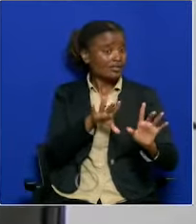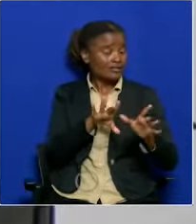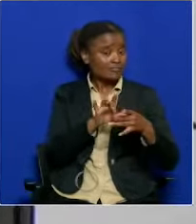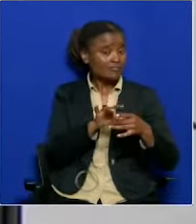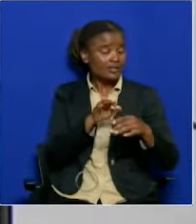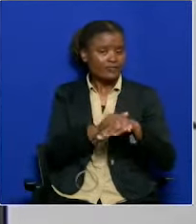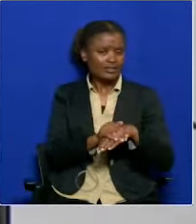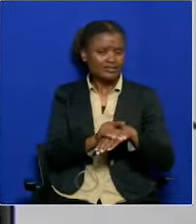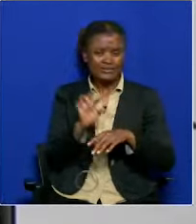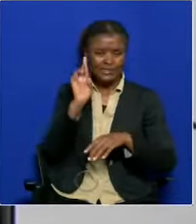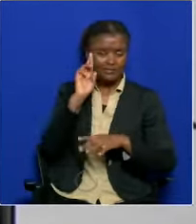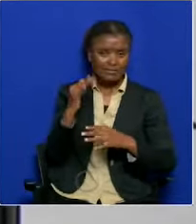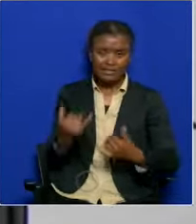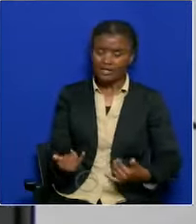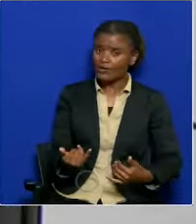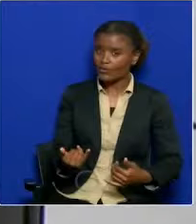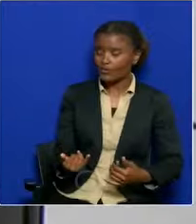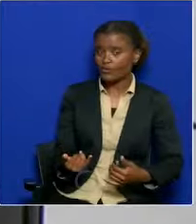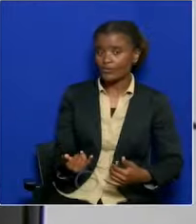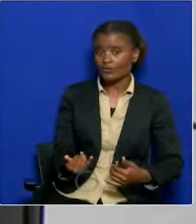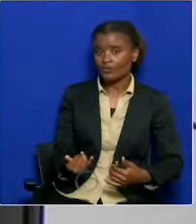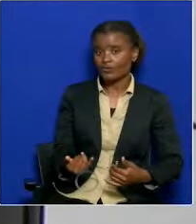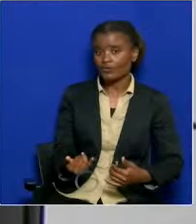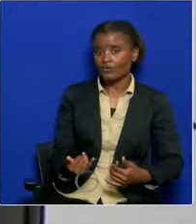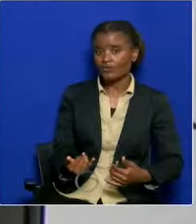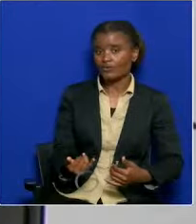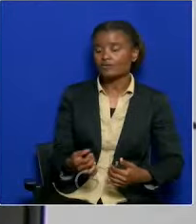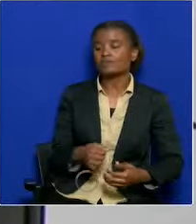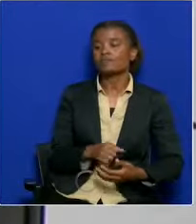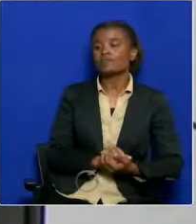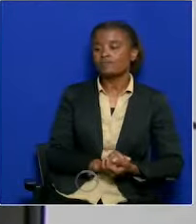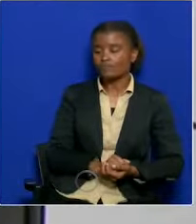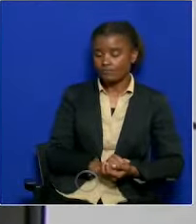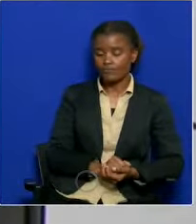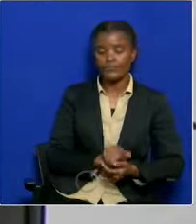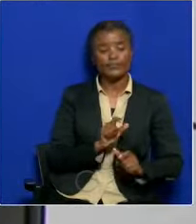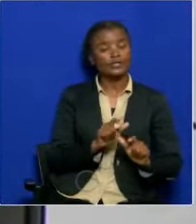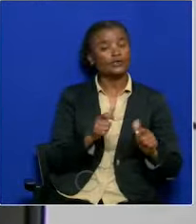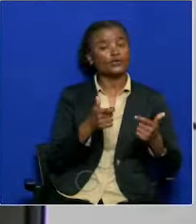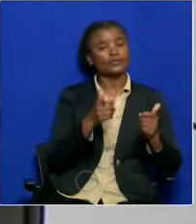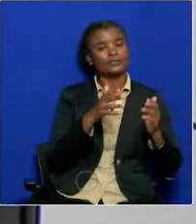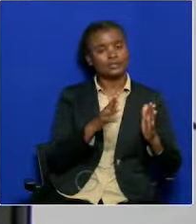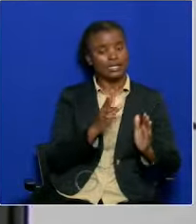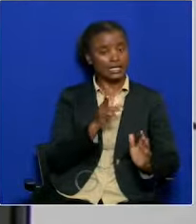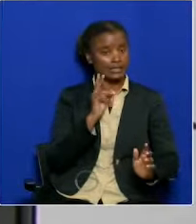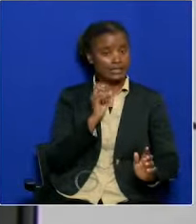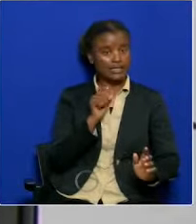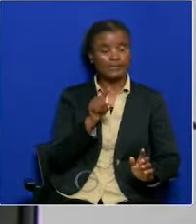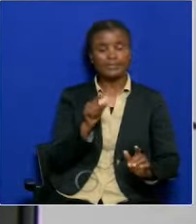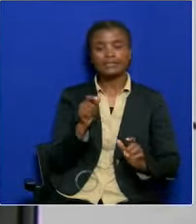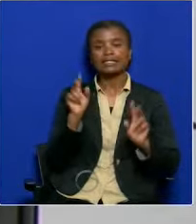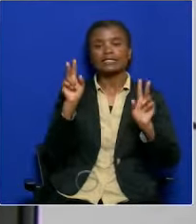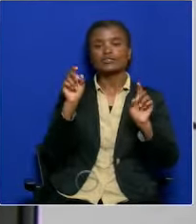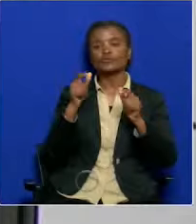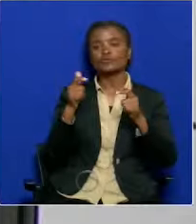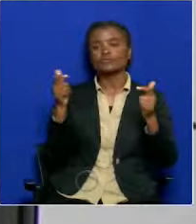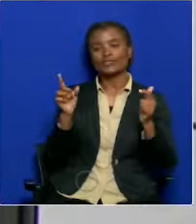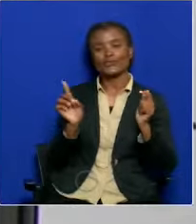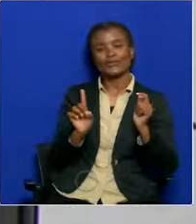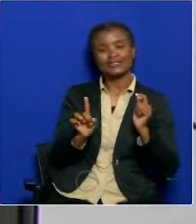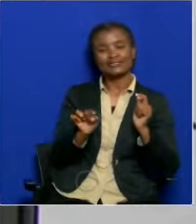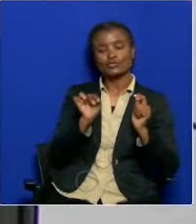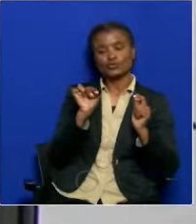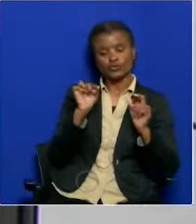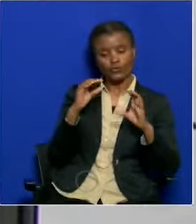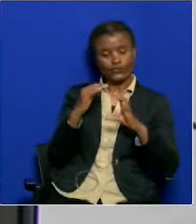Yeah. I hear the commissioner. The big issue here is because he borrowed me money. And secondly, as